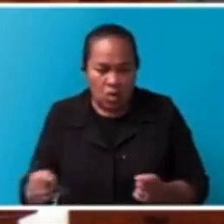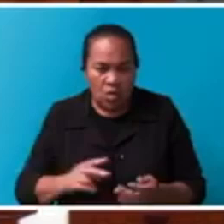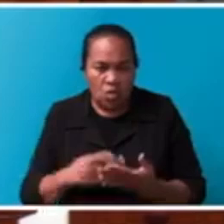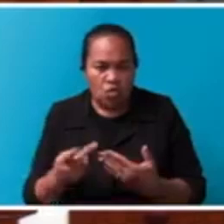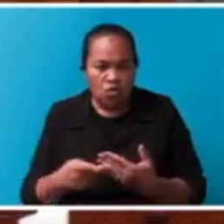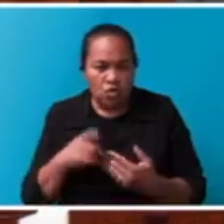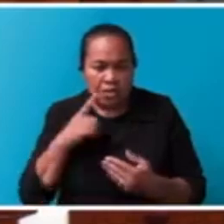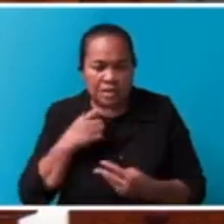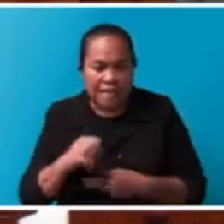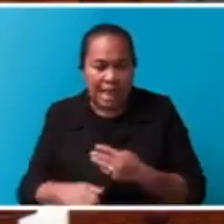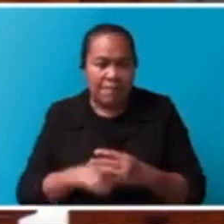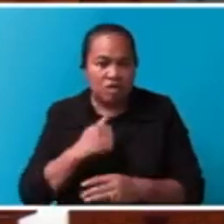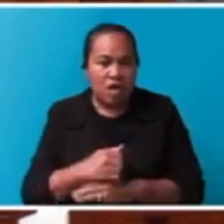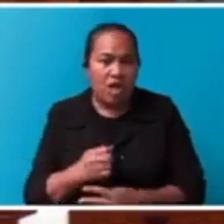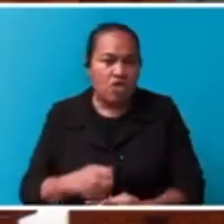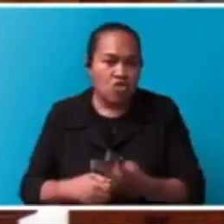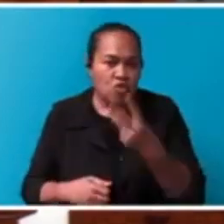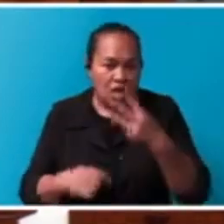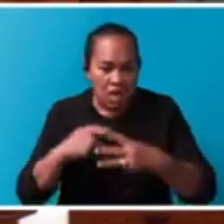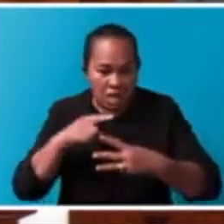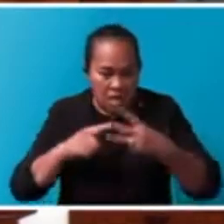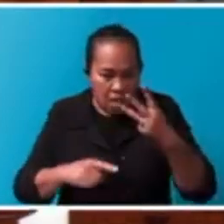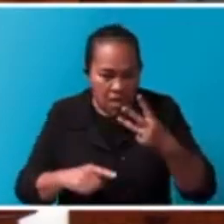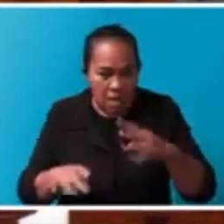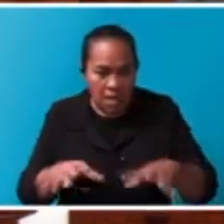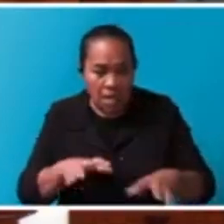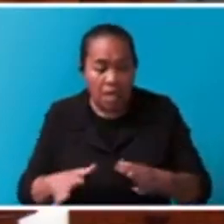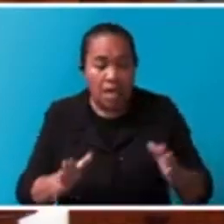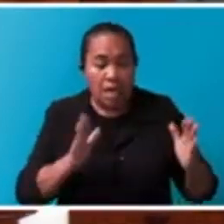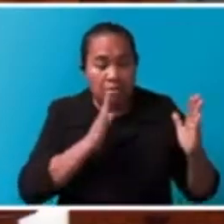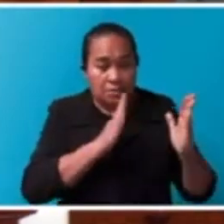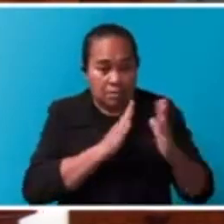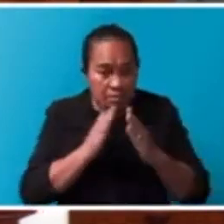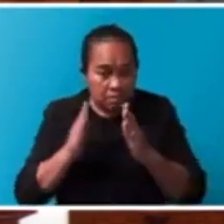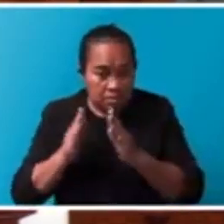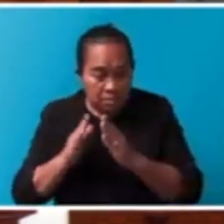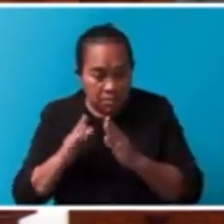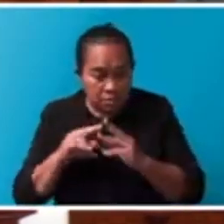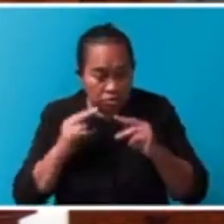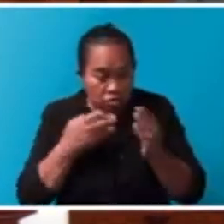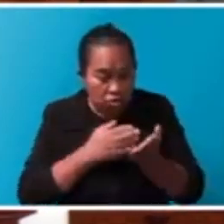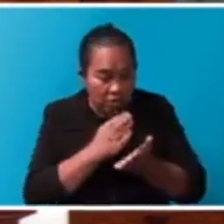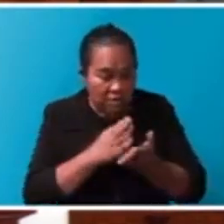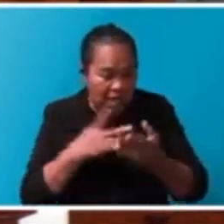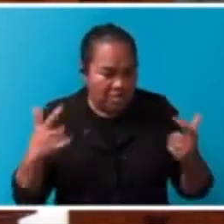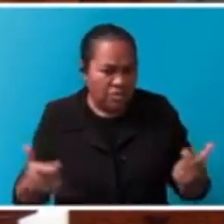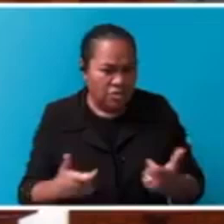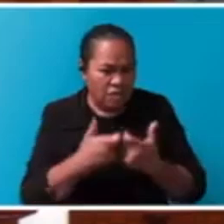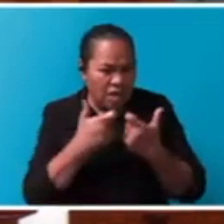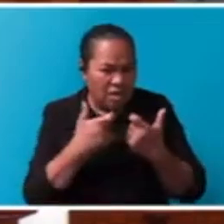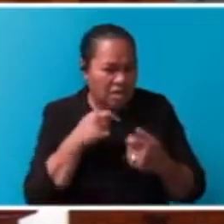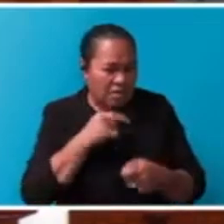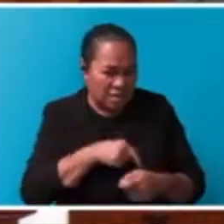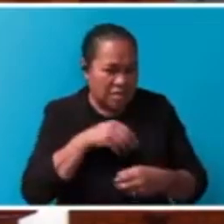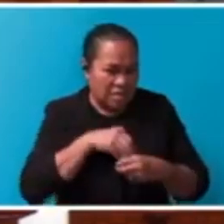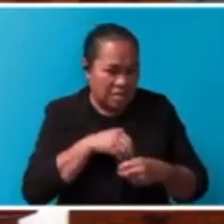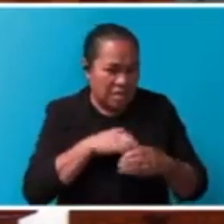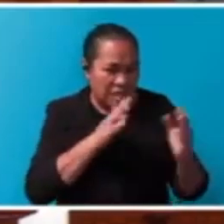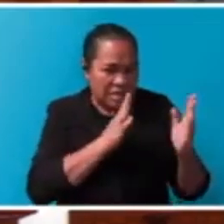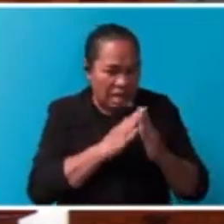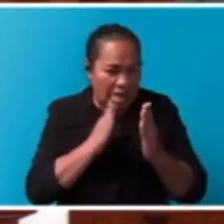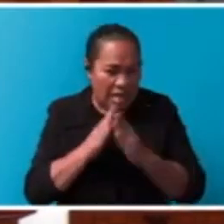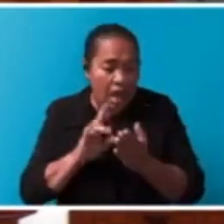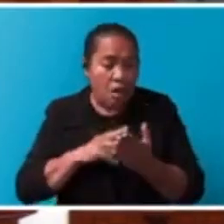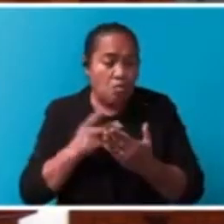3 vital initiatives: the Urban Service Unit addressing challenges in the urban area, the Project